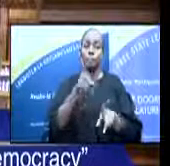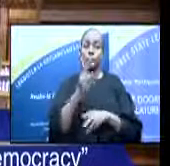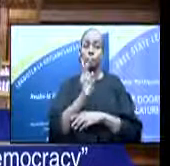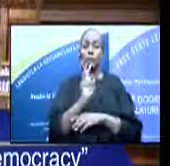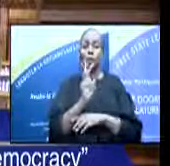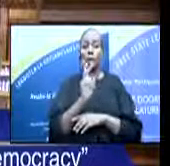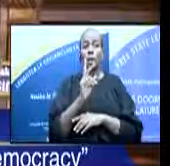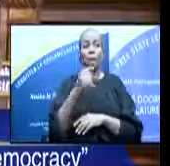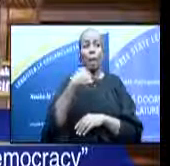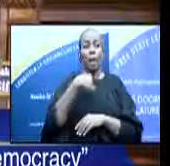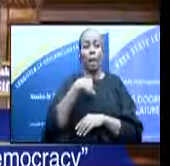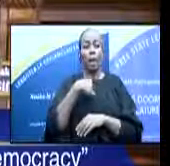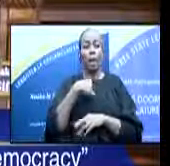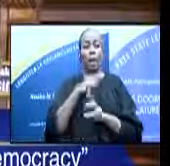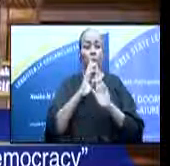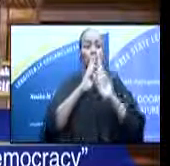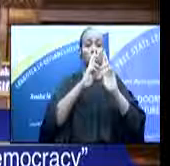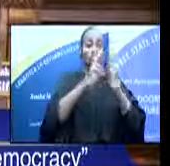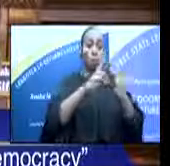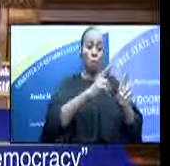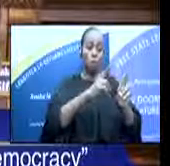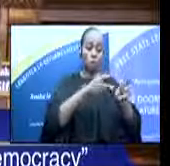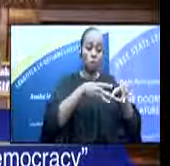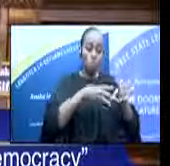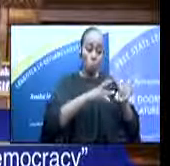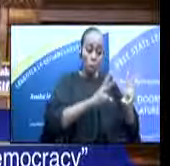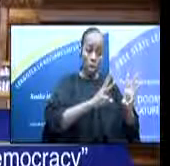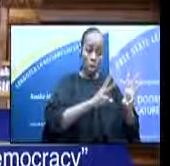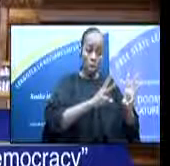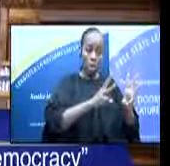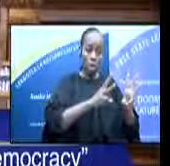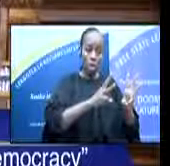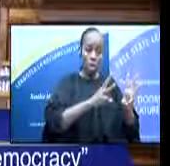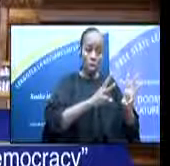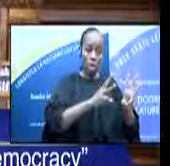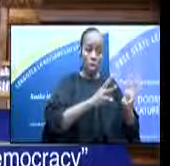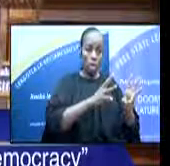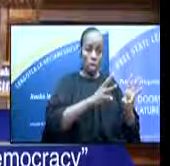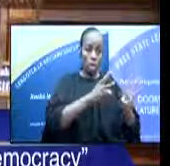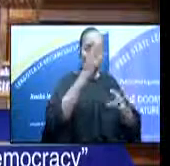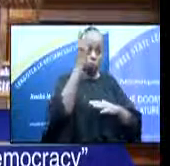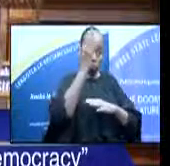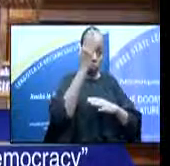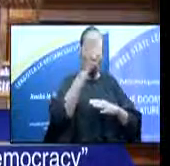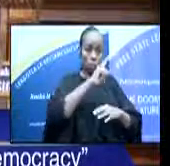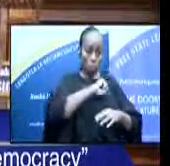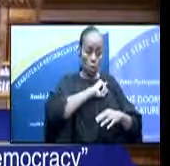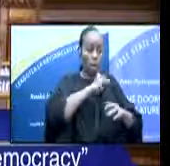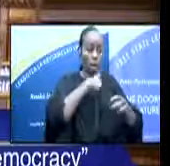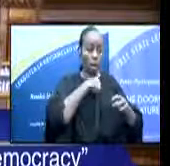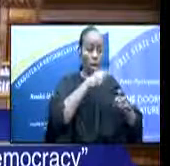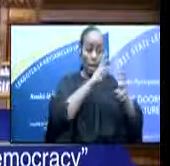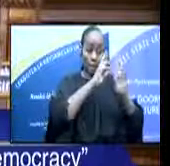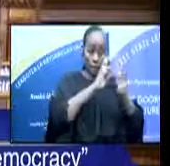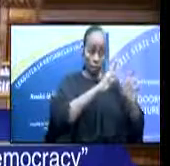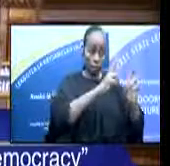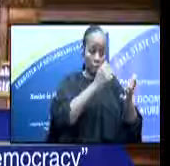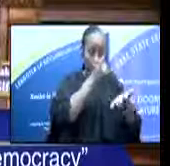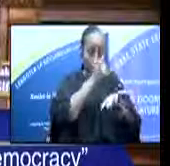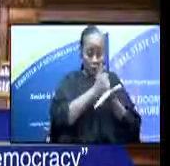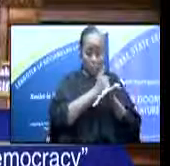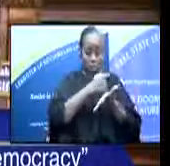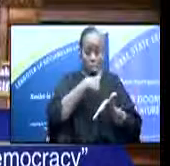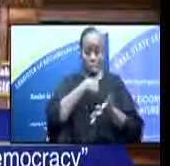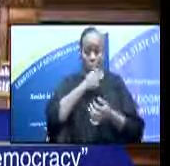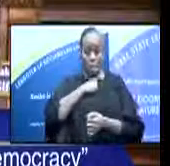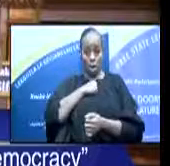And I'm not going to respond the way you are talking to me, because I respect this seat where I am right